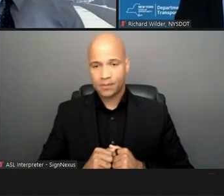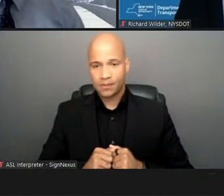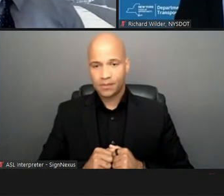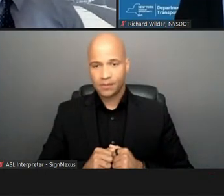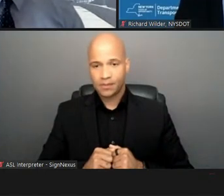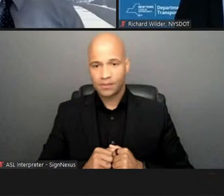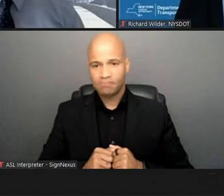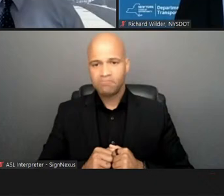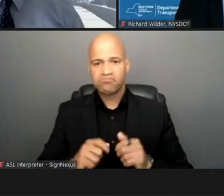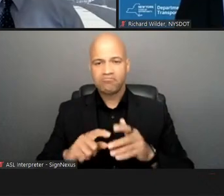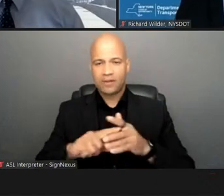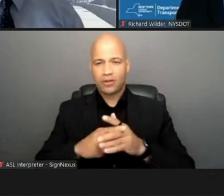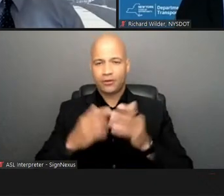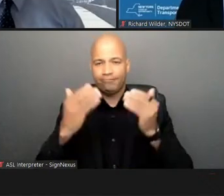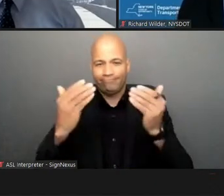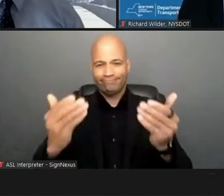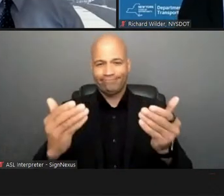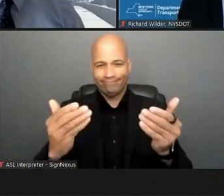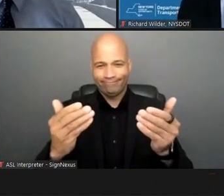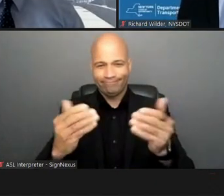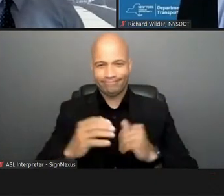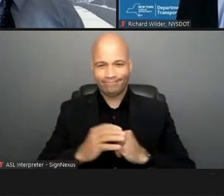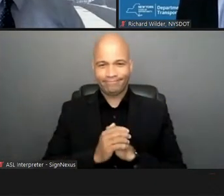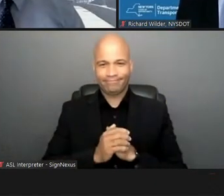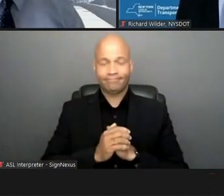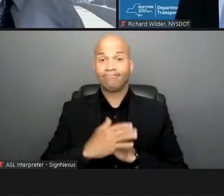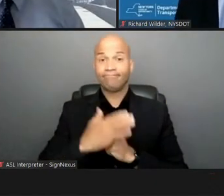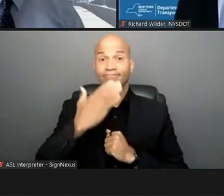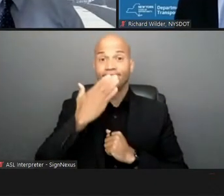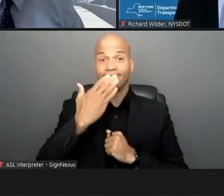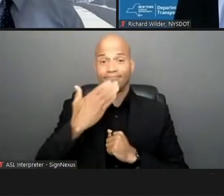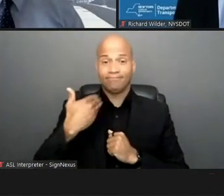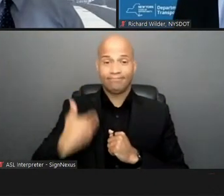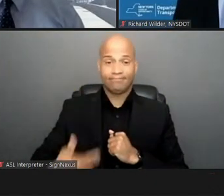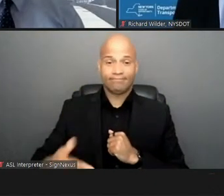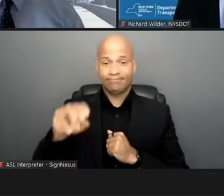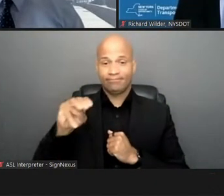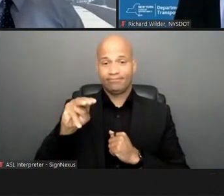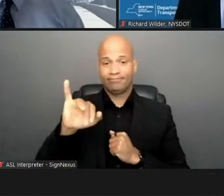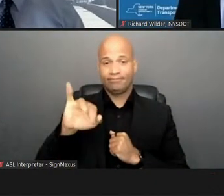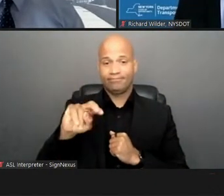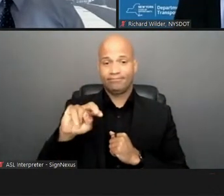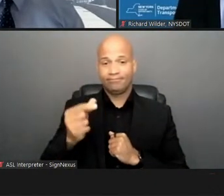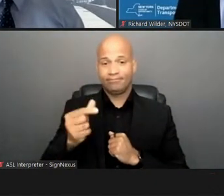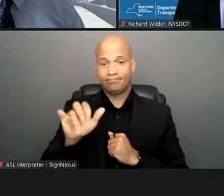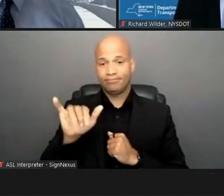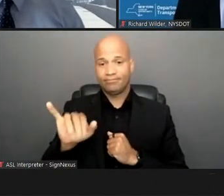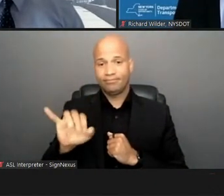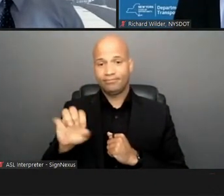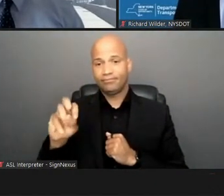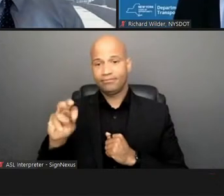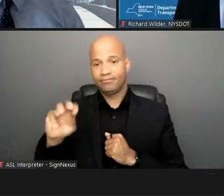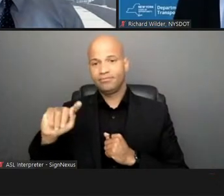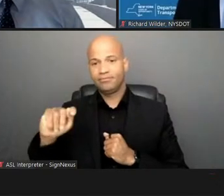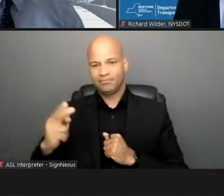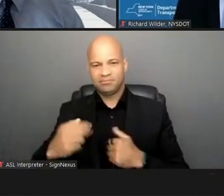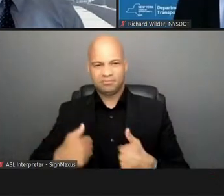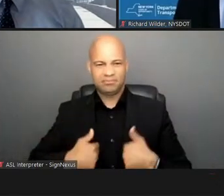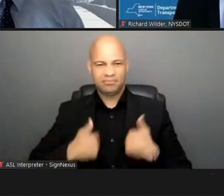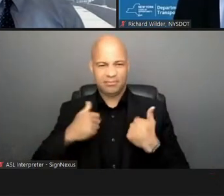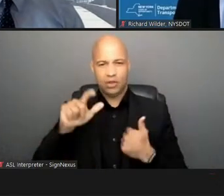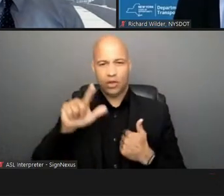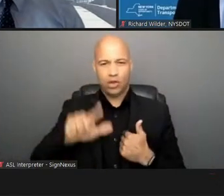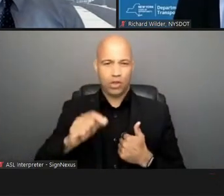you may begin thank you my name is Nia Smith I am a resident of Lower East Side Manhattan